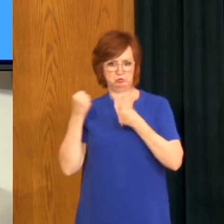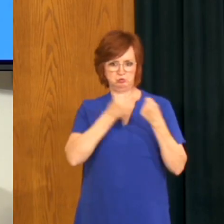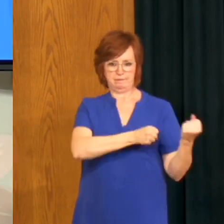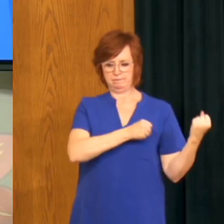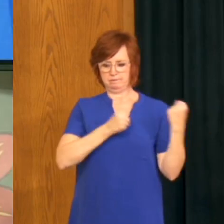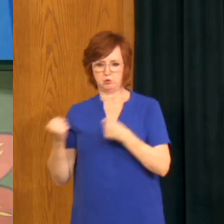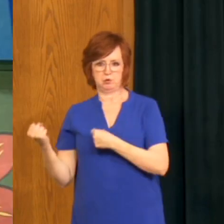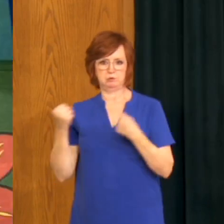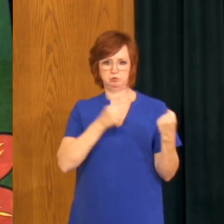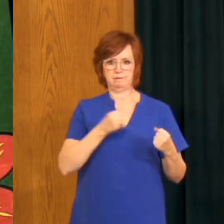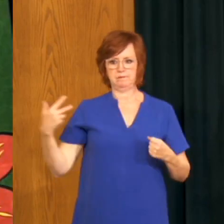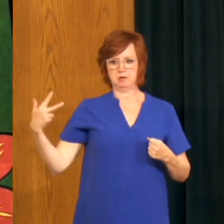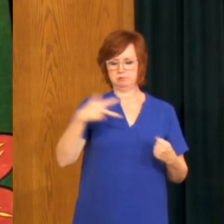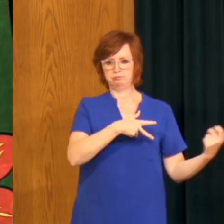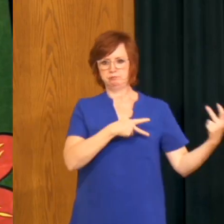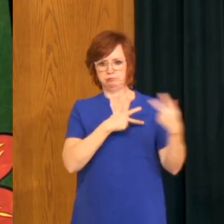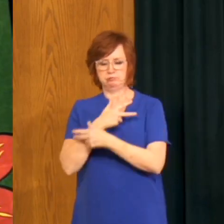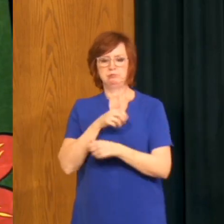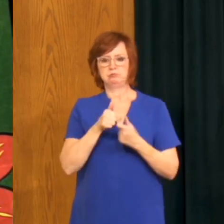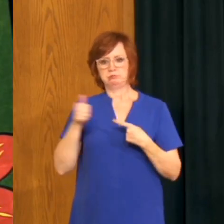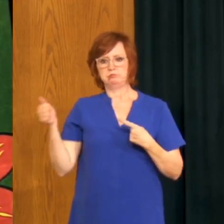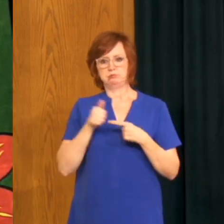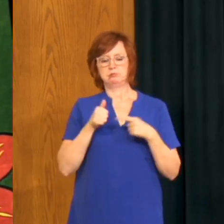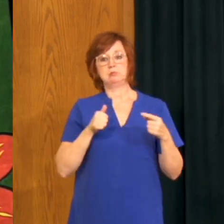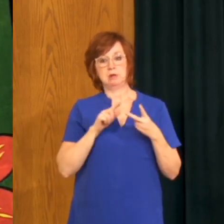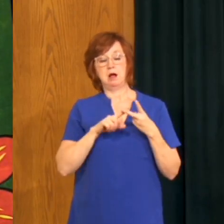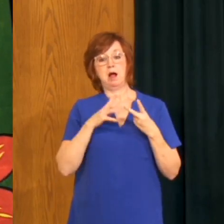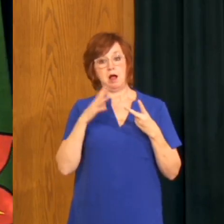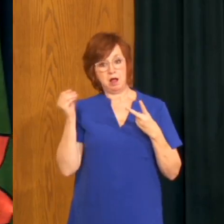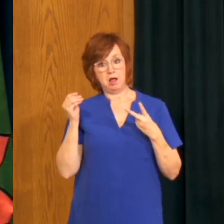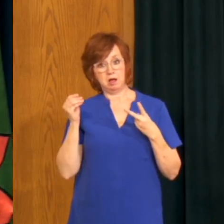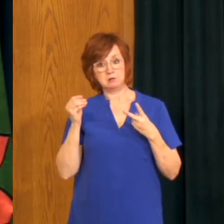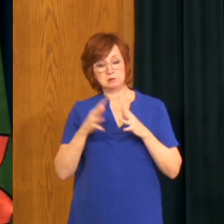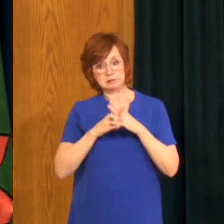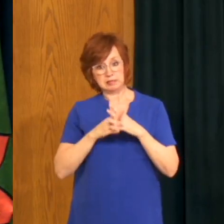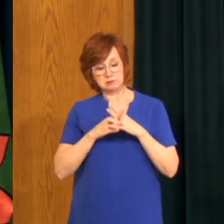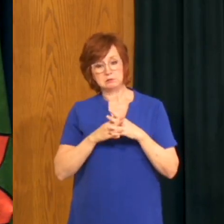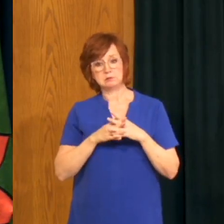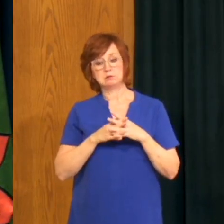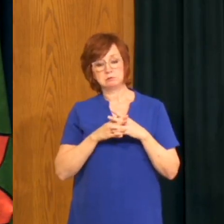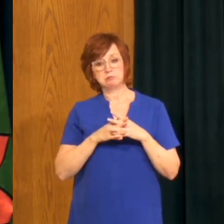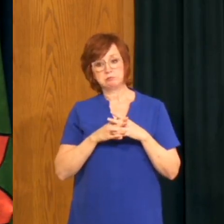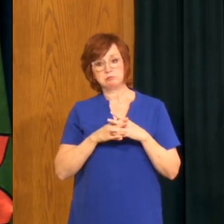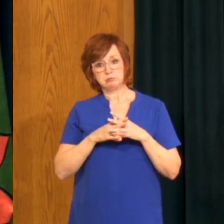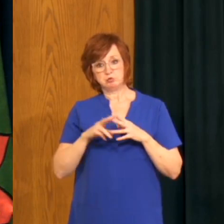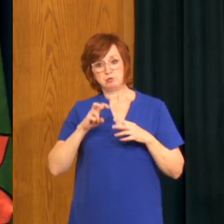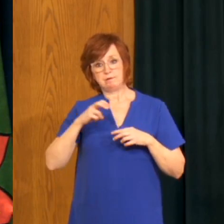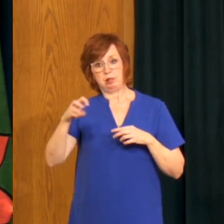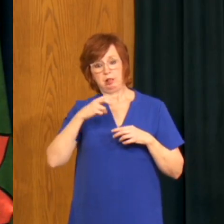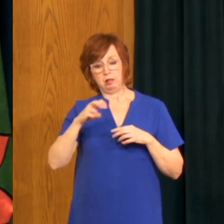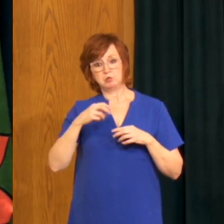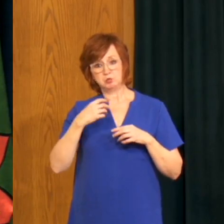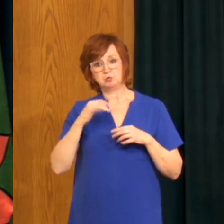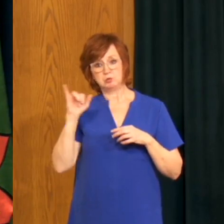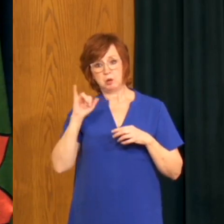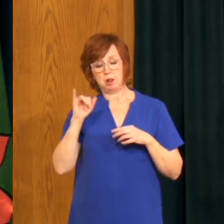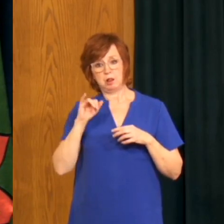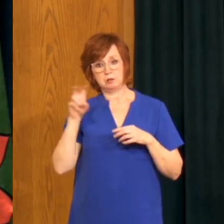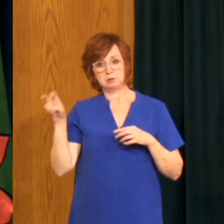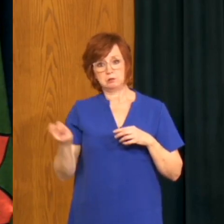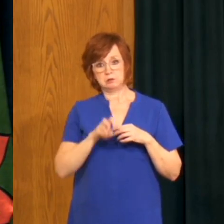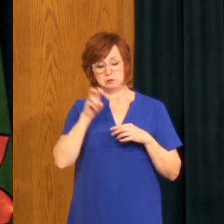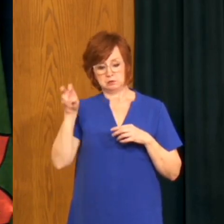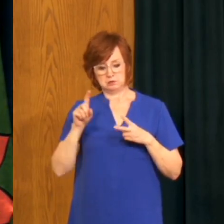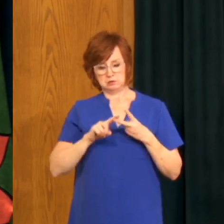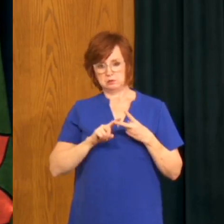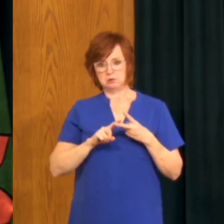individuals that have been crossing not only our provincial borders but our international borders throughout our response to this pandemic and providing our communities with the essential